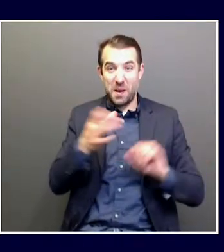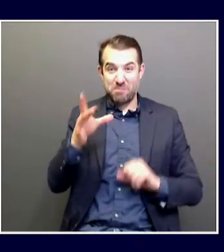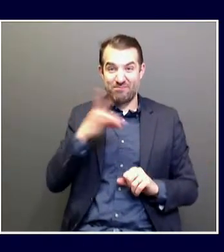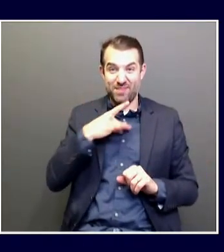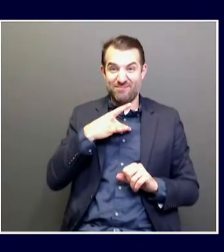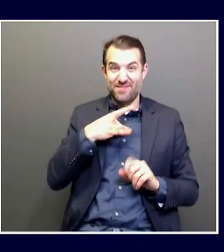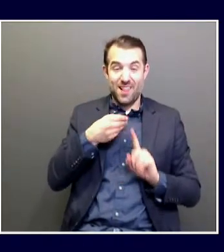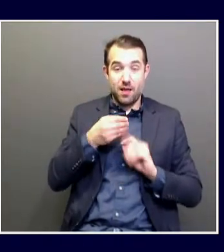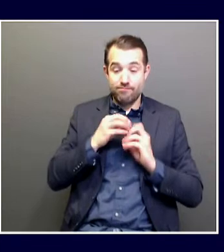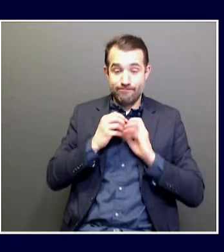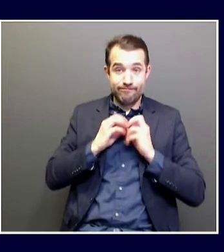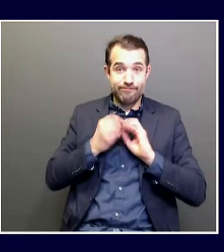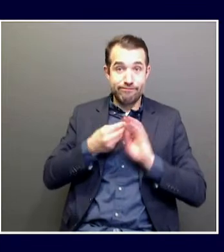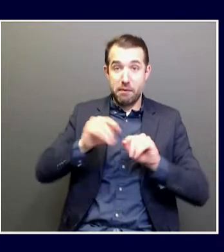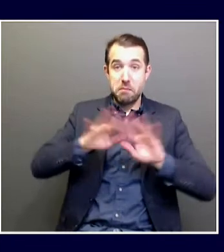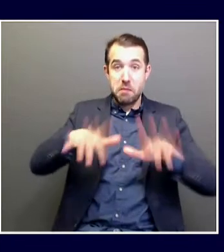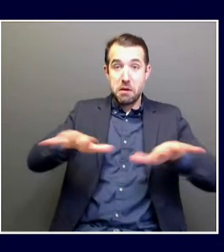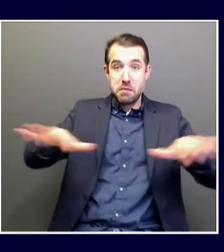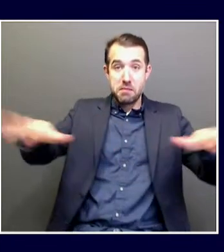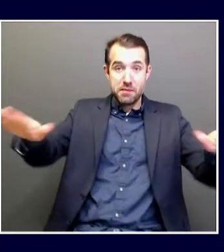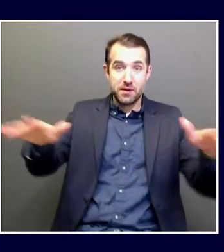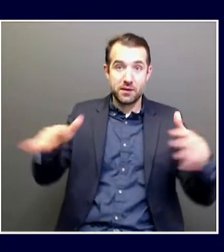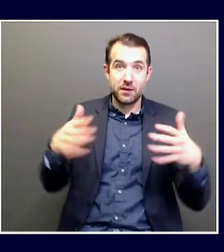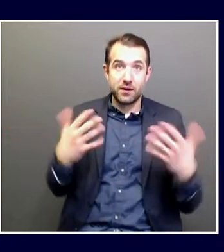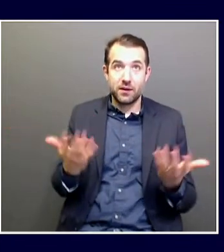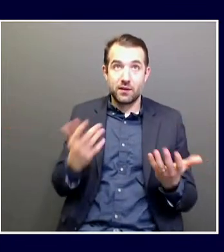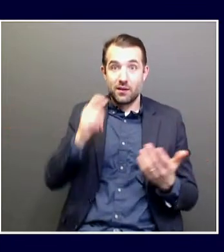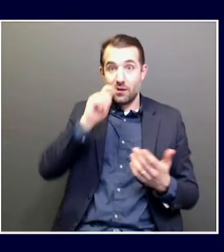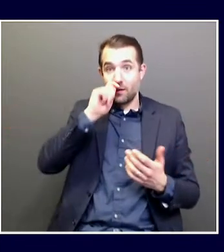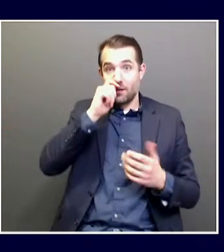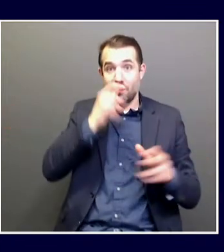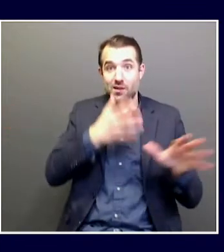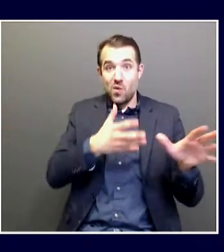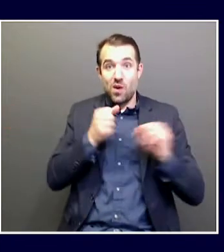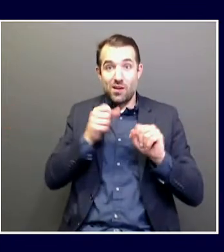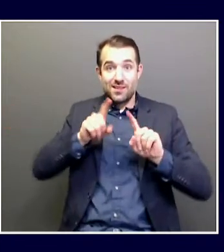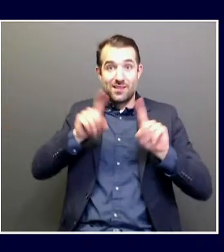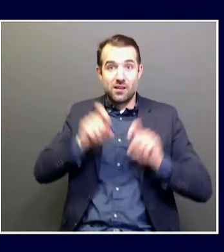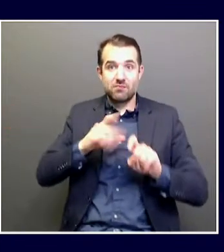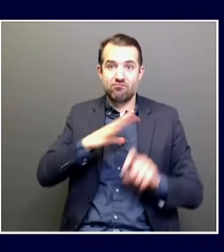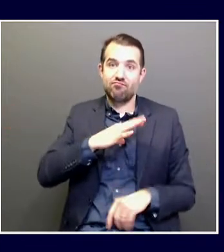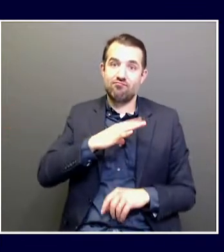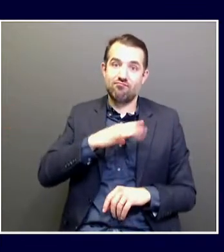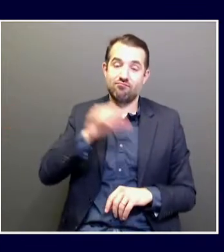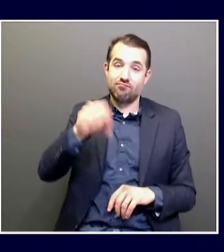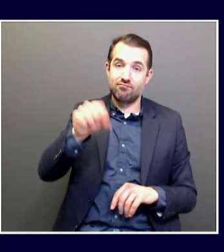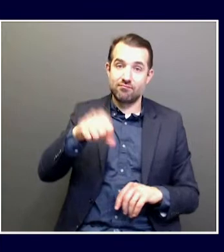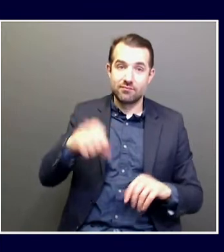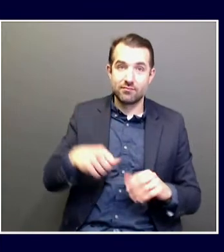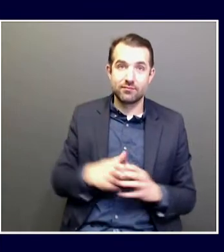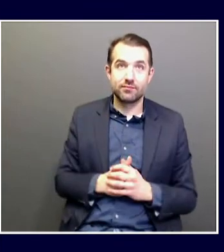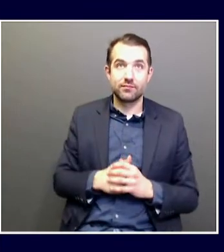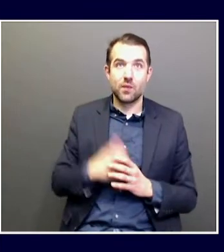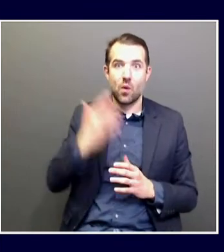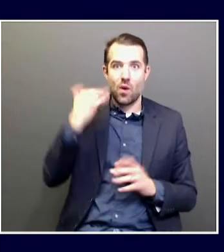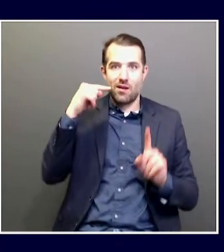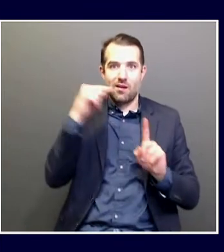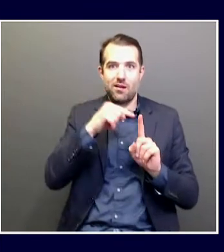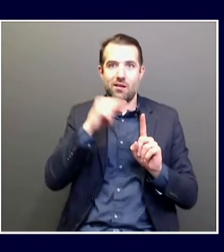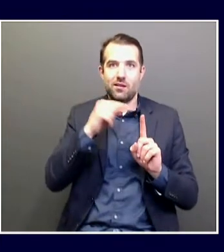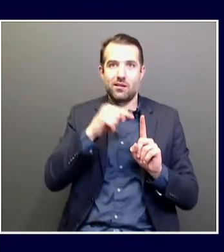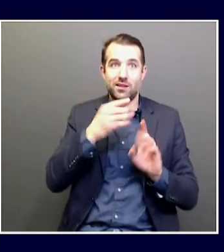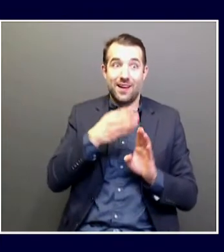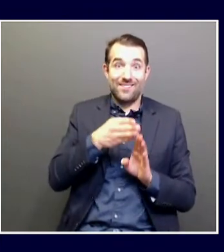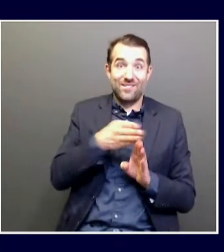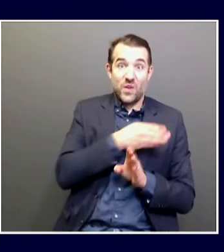variants. The utility of rapid tests goes up in those settings because you can take the test right before you go to an